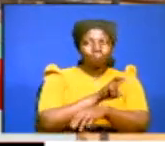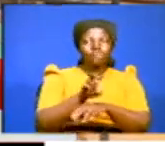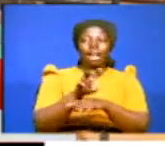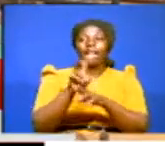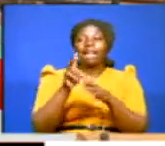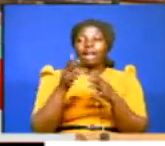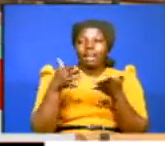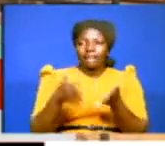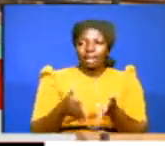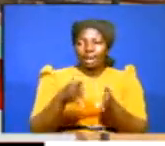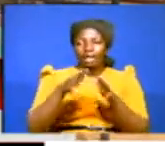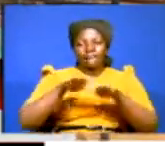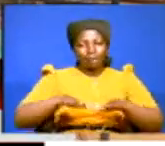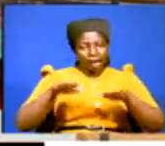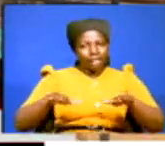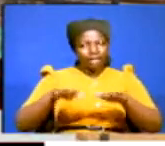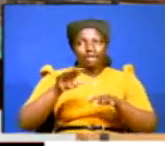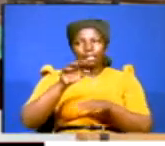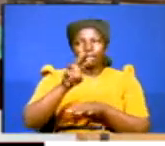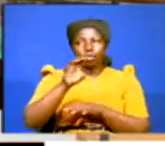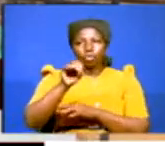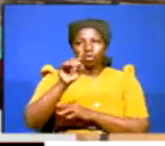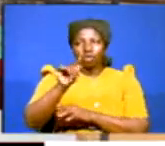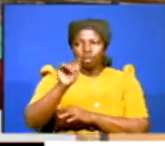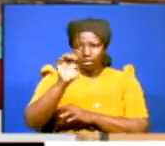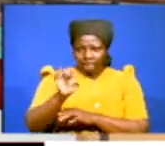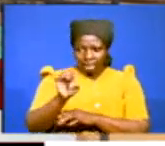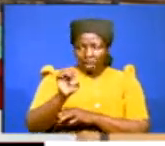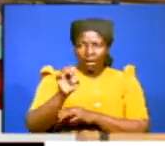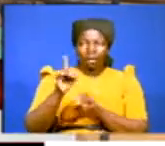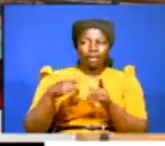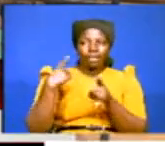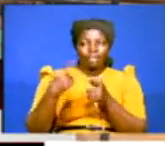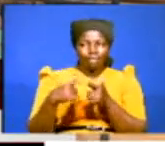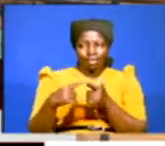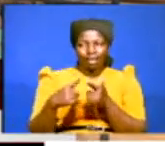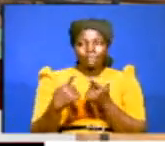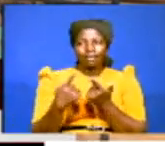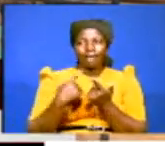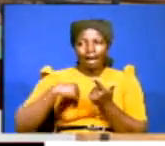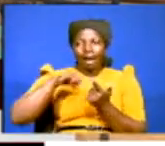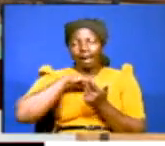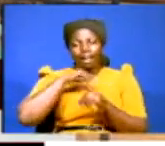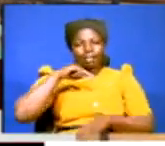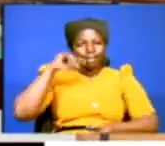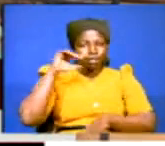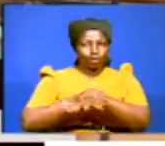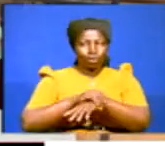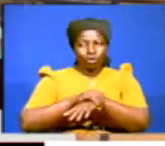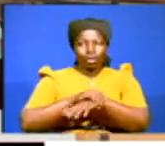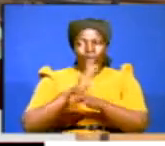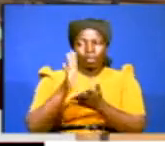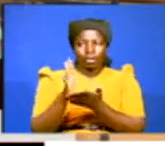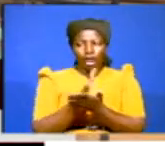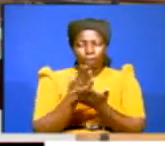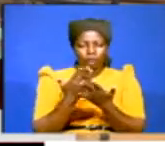hapa market yetu ya wote, na tuliweza kupata baadhi ya zile